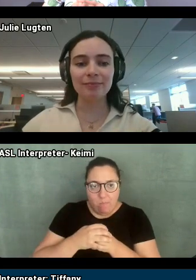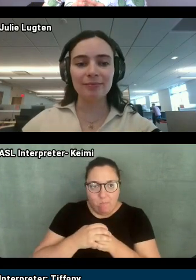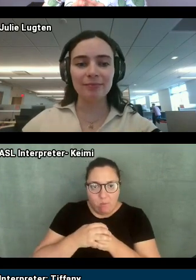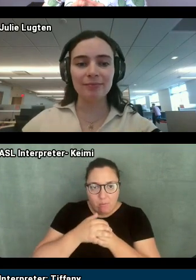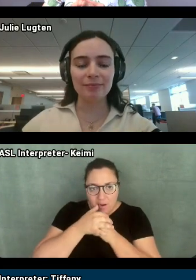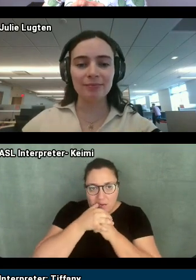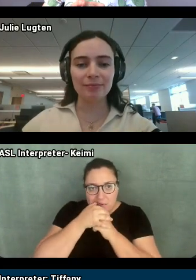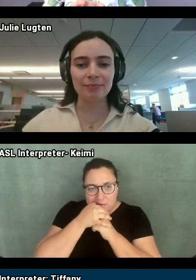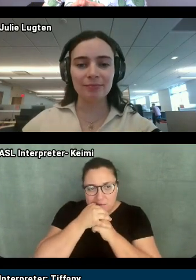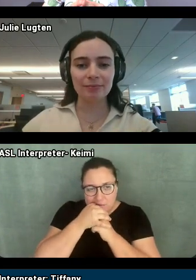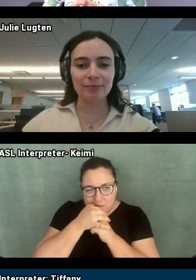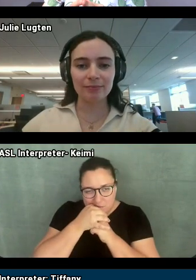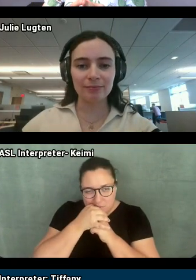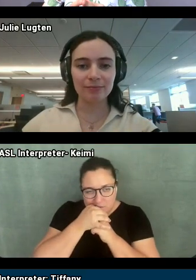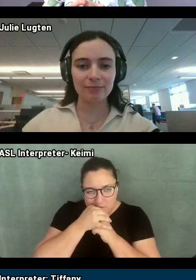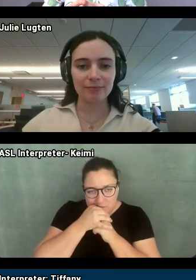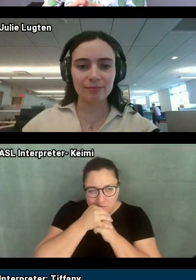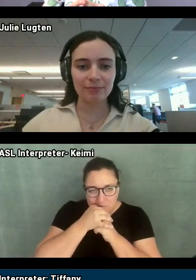So